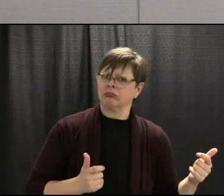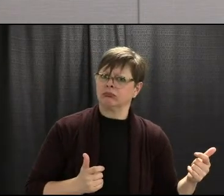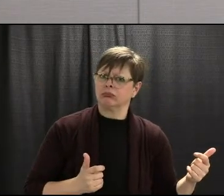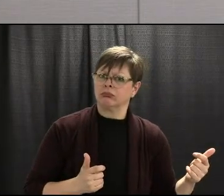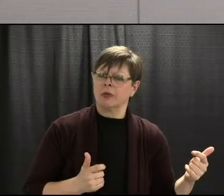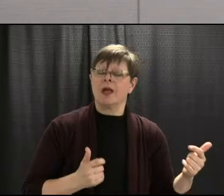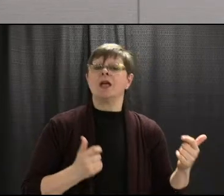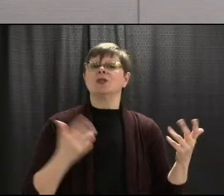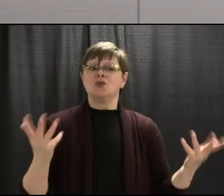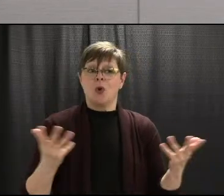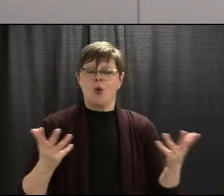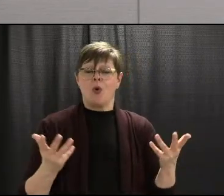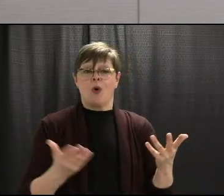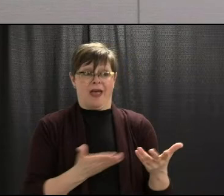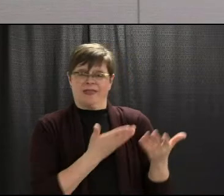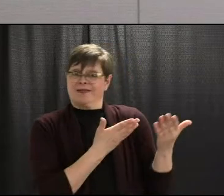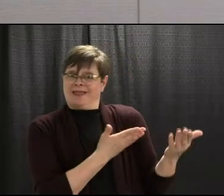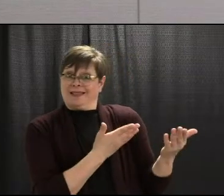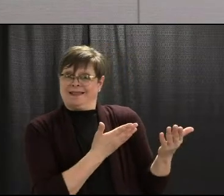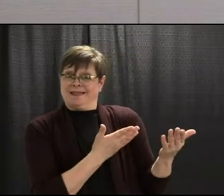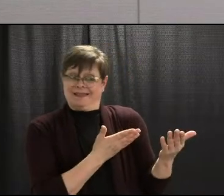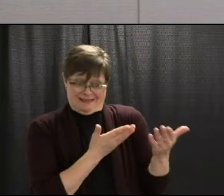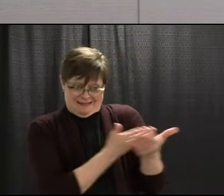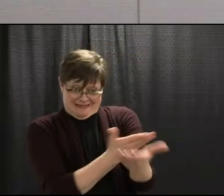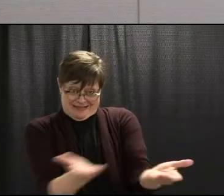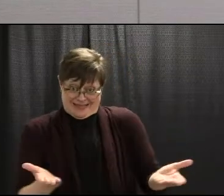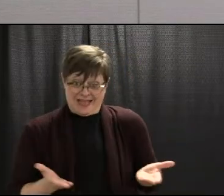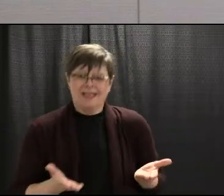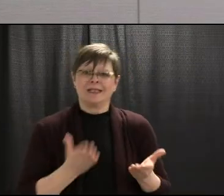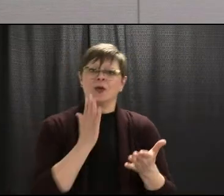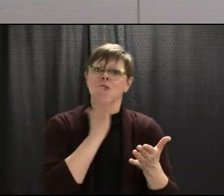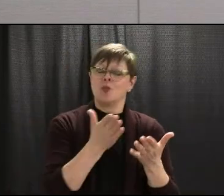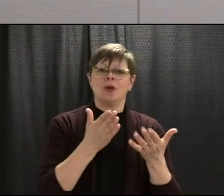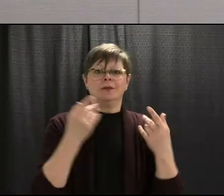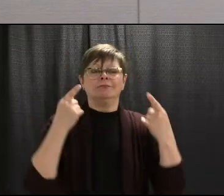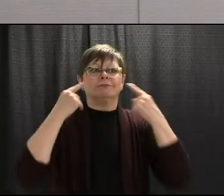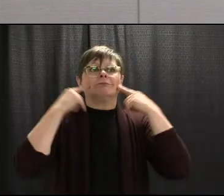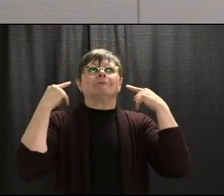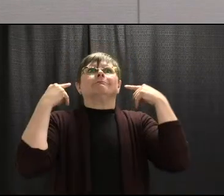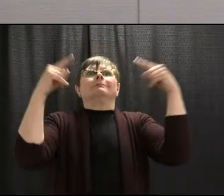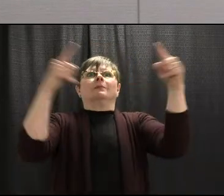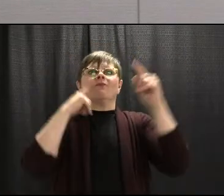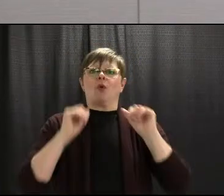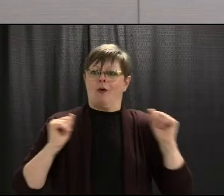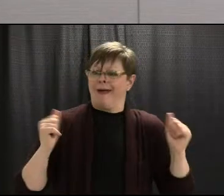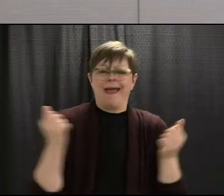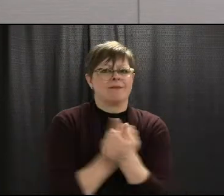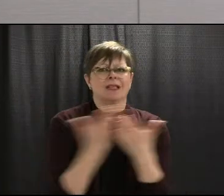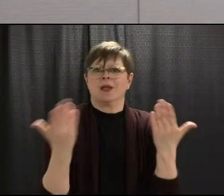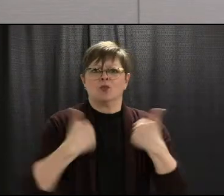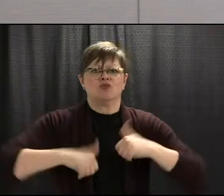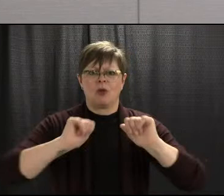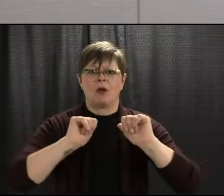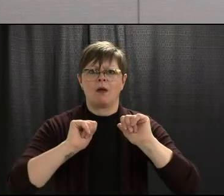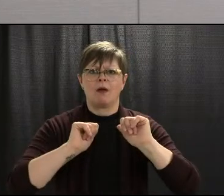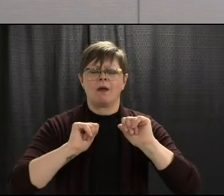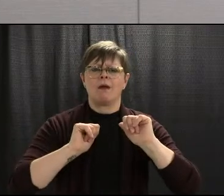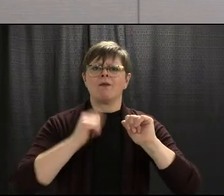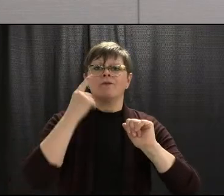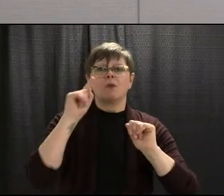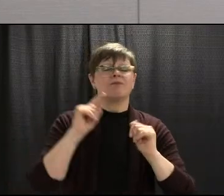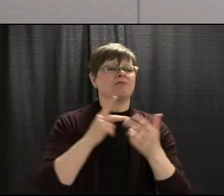to capture all the things that we're trying to do, recognizing that there is a lot coming at patients and providers